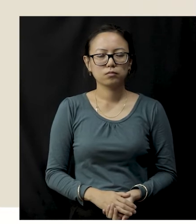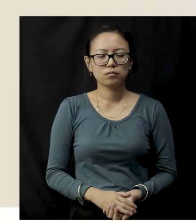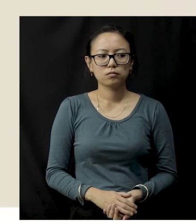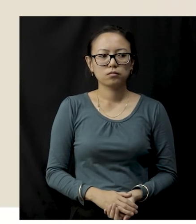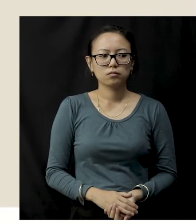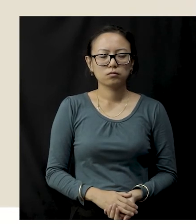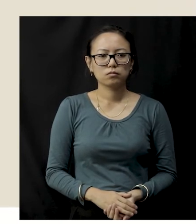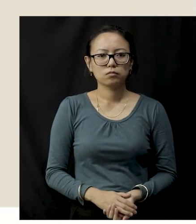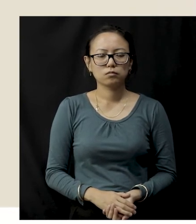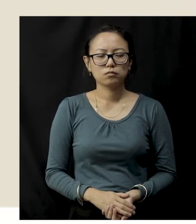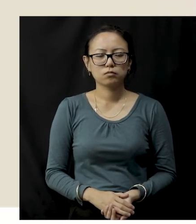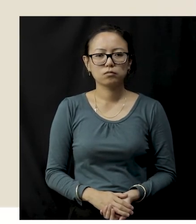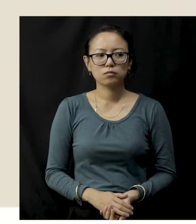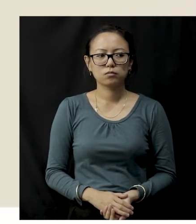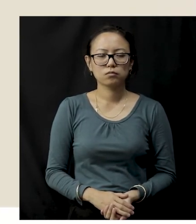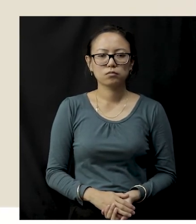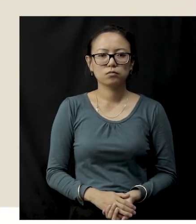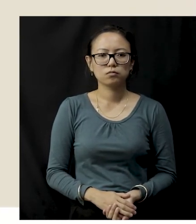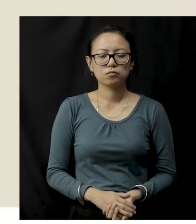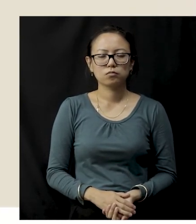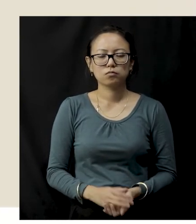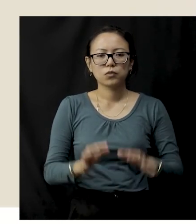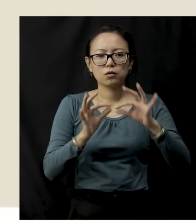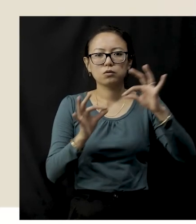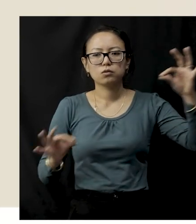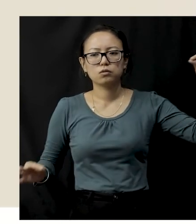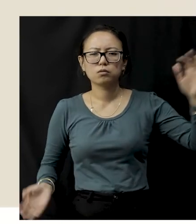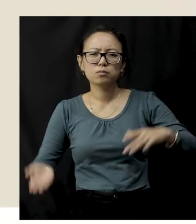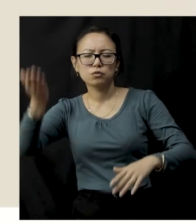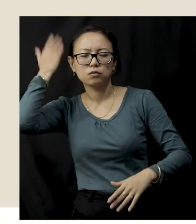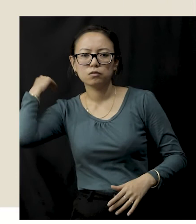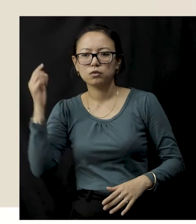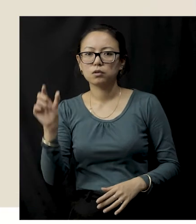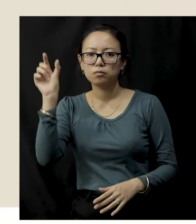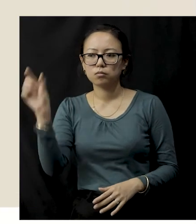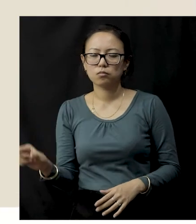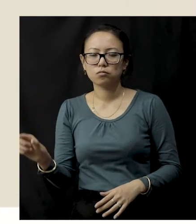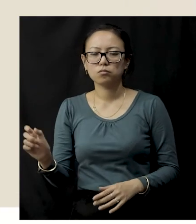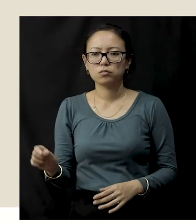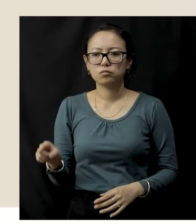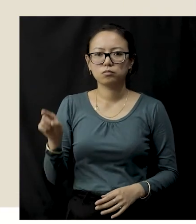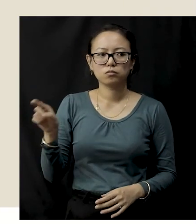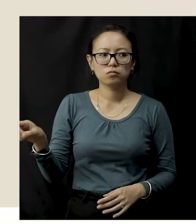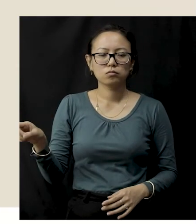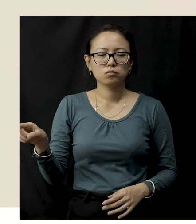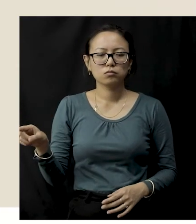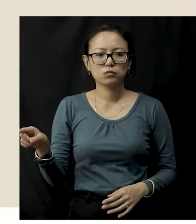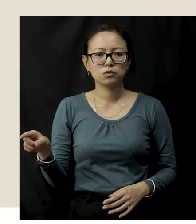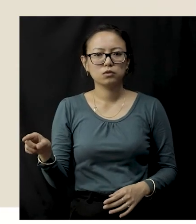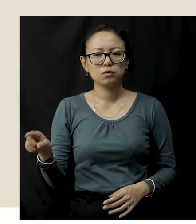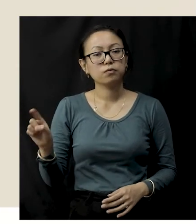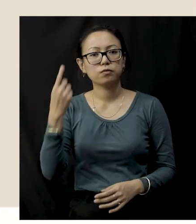And yes, coming back to the story of the early man, so there are two stories, right? One was about